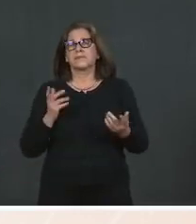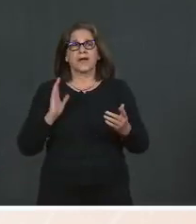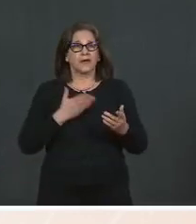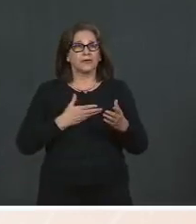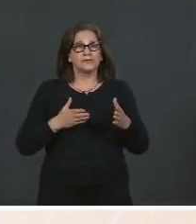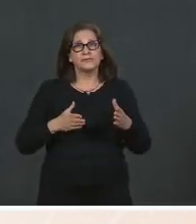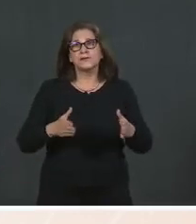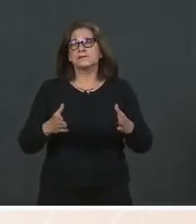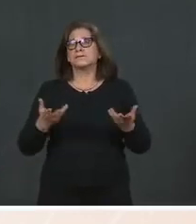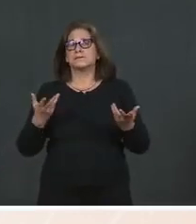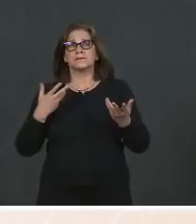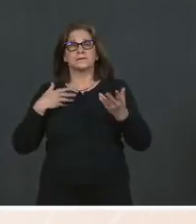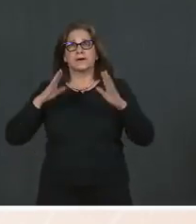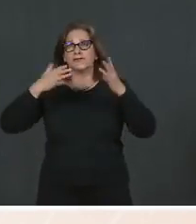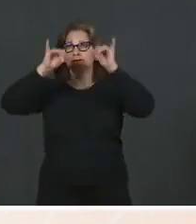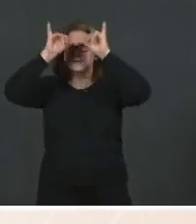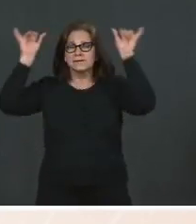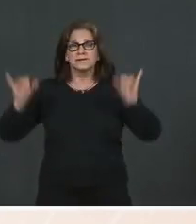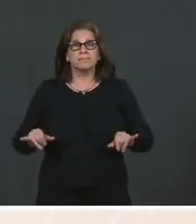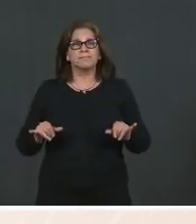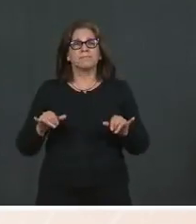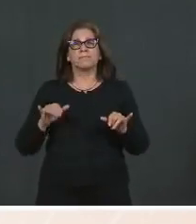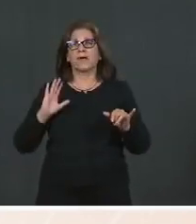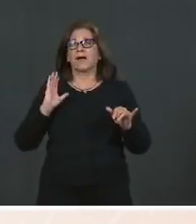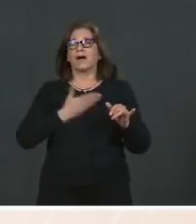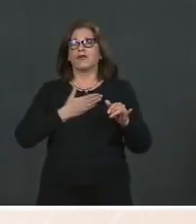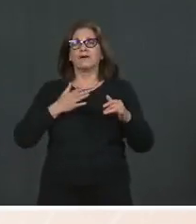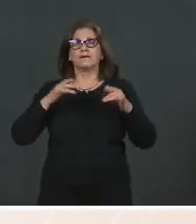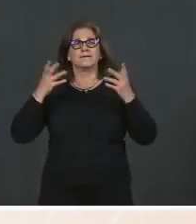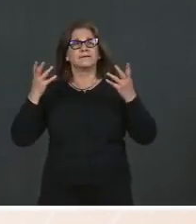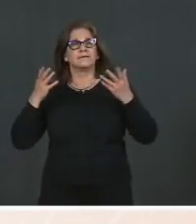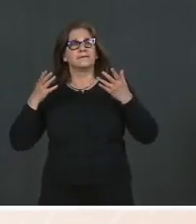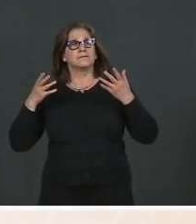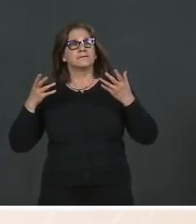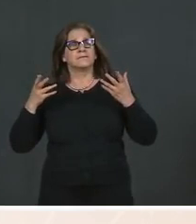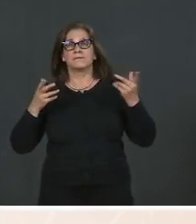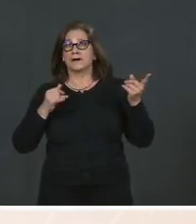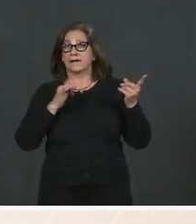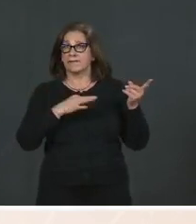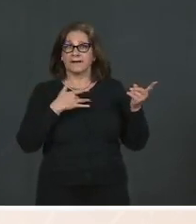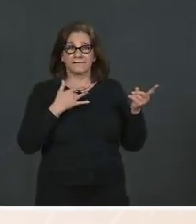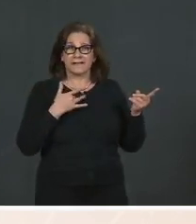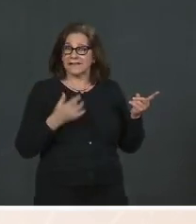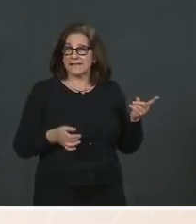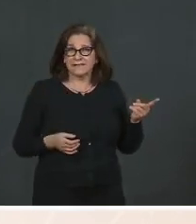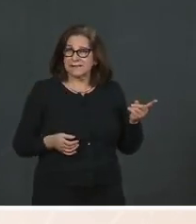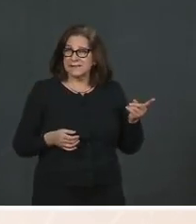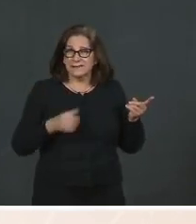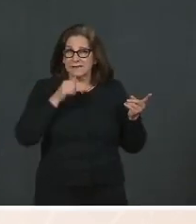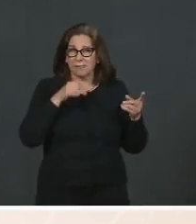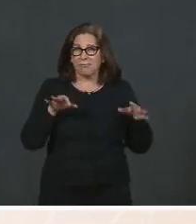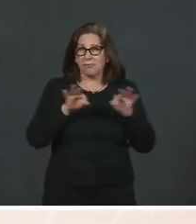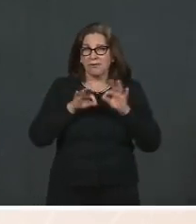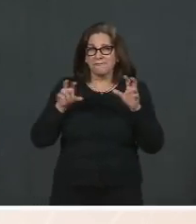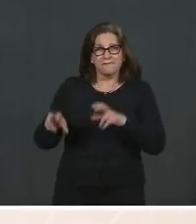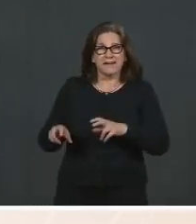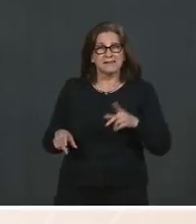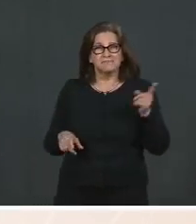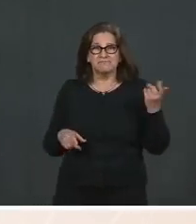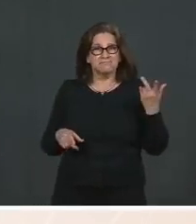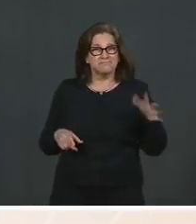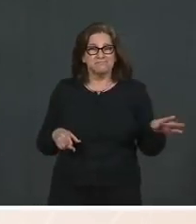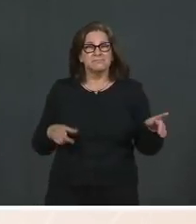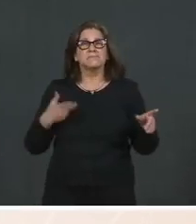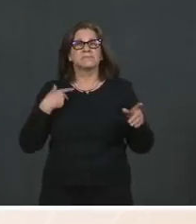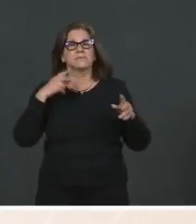address the urgent needs of that investment, but the means and mechanisms of paying for it. We look forward to presenting his plans, but